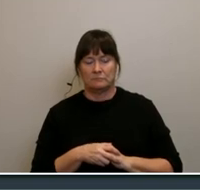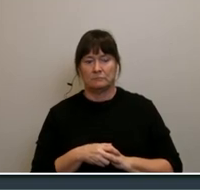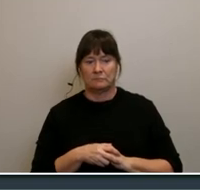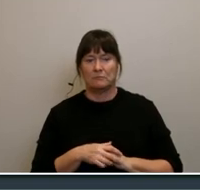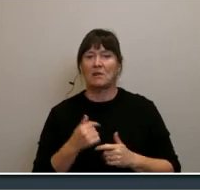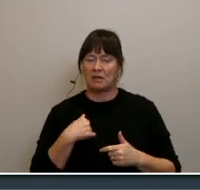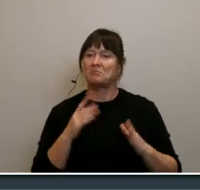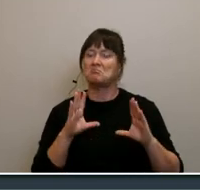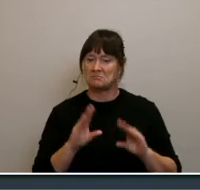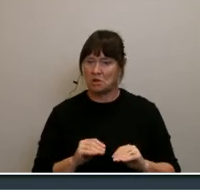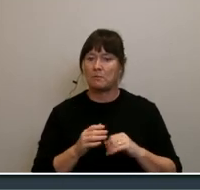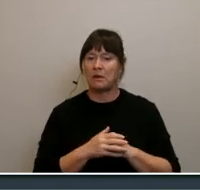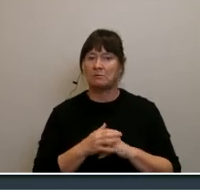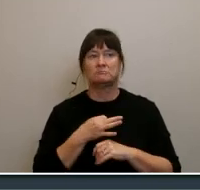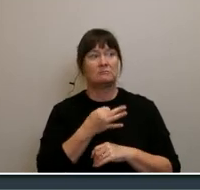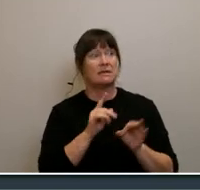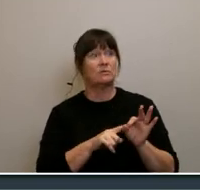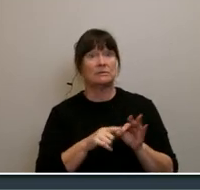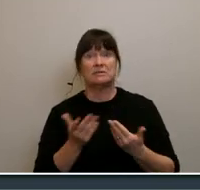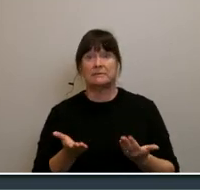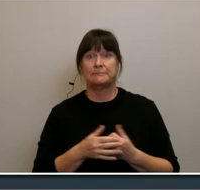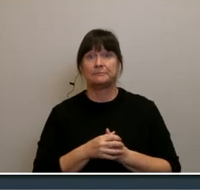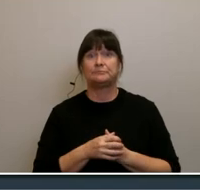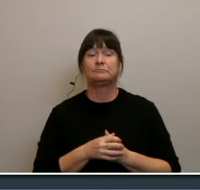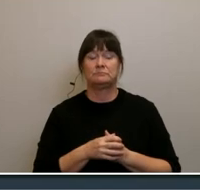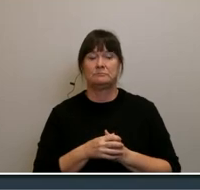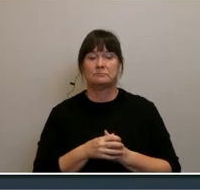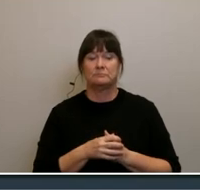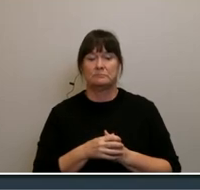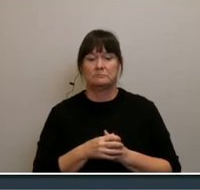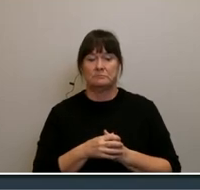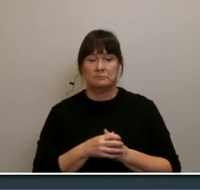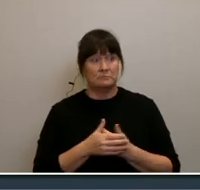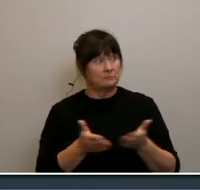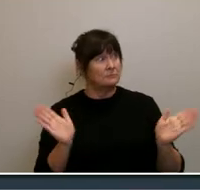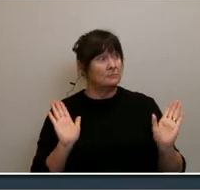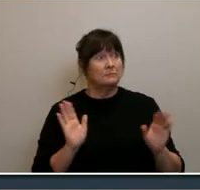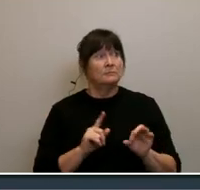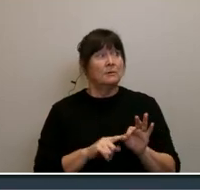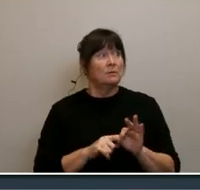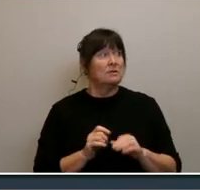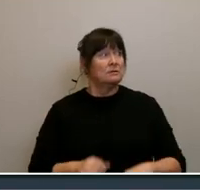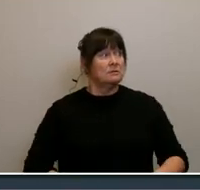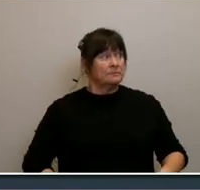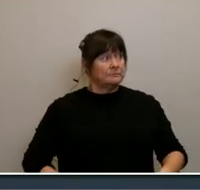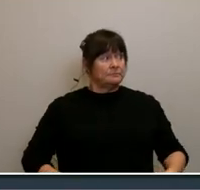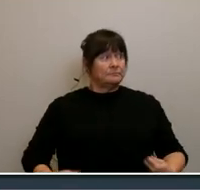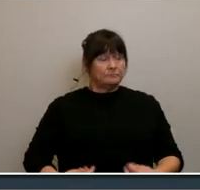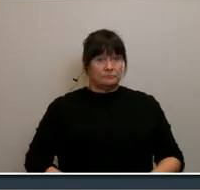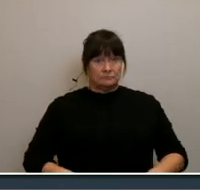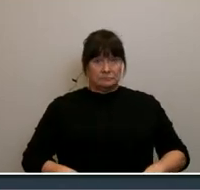And I think I'll stop there and invite questions. Thank you. I'll open up for questions from councillors.